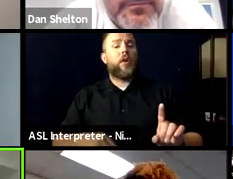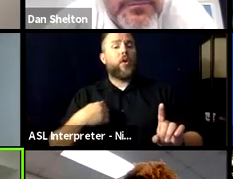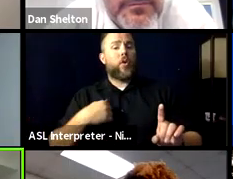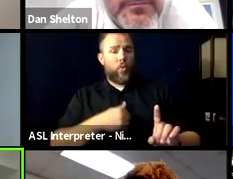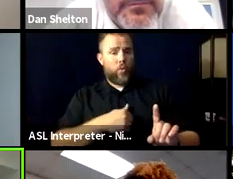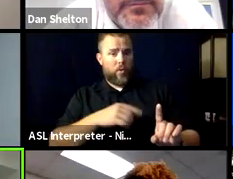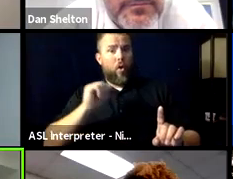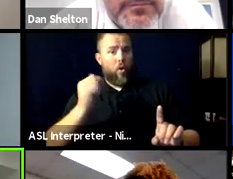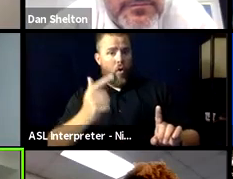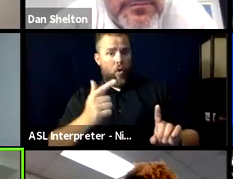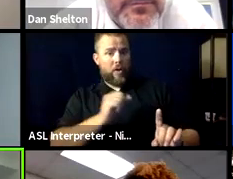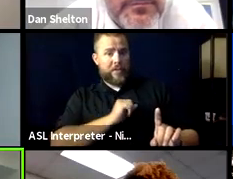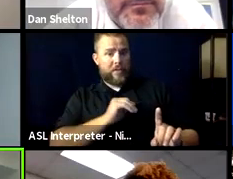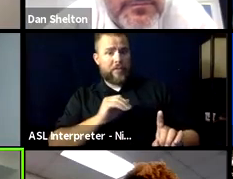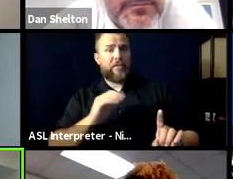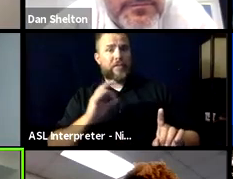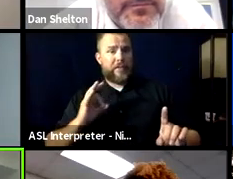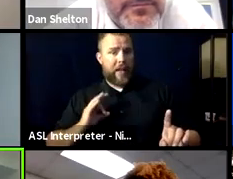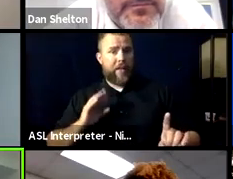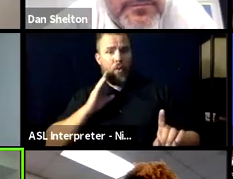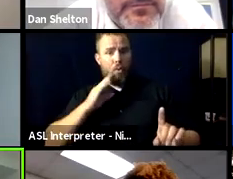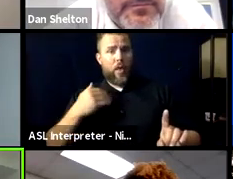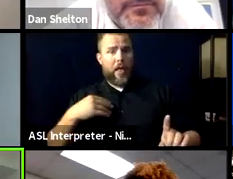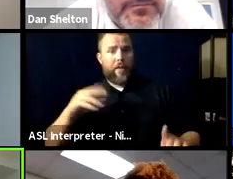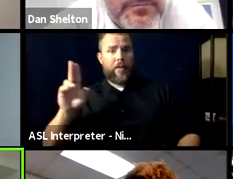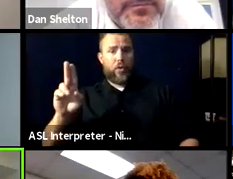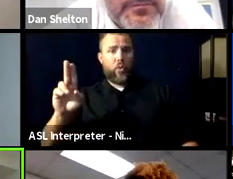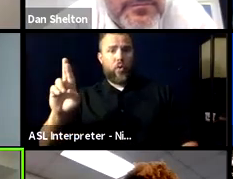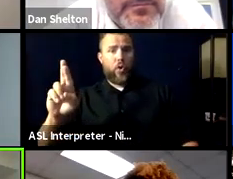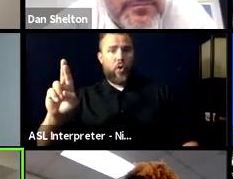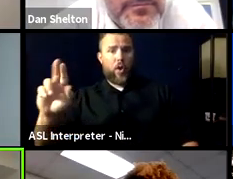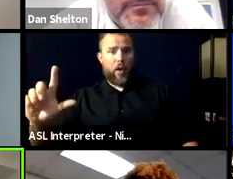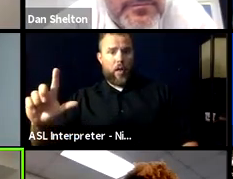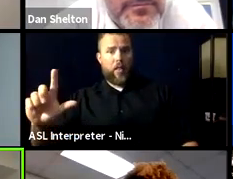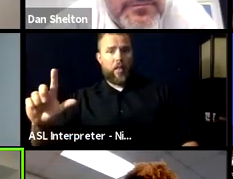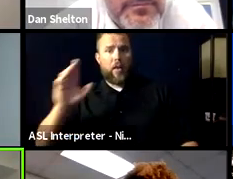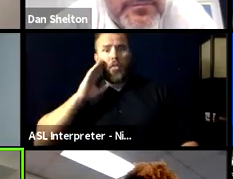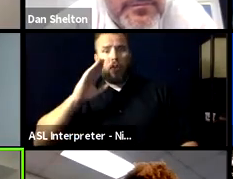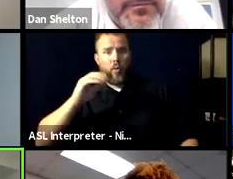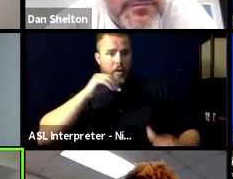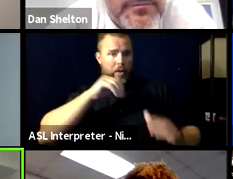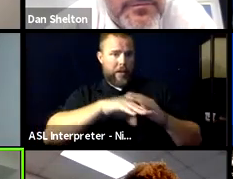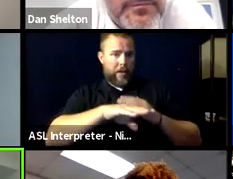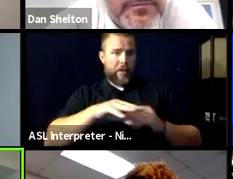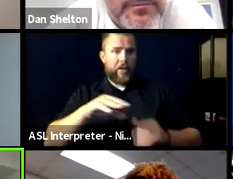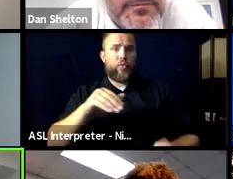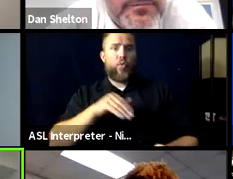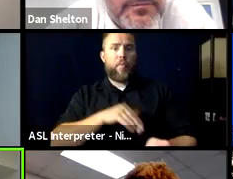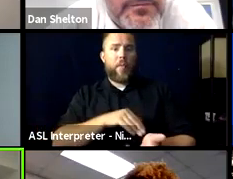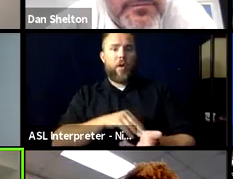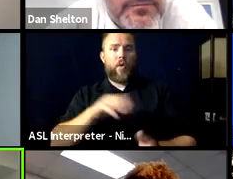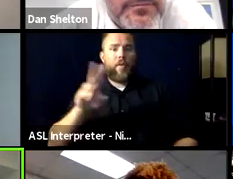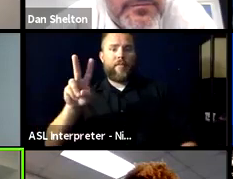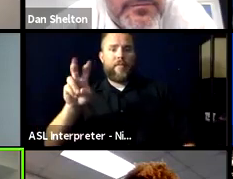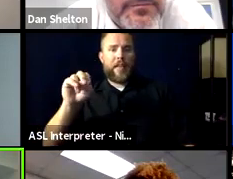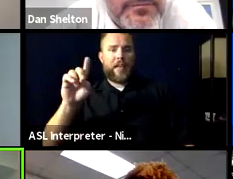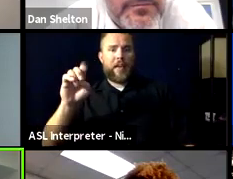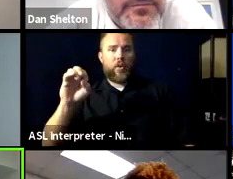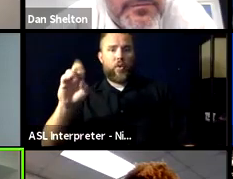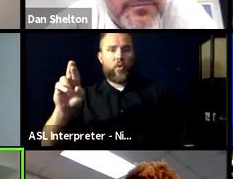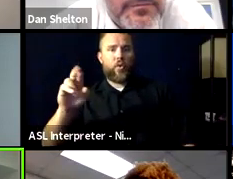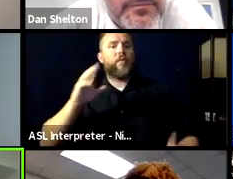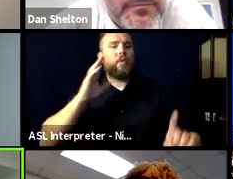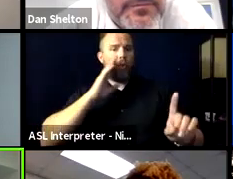personalized URL. They'll take that URL, log in to the medical vendor. They'll go through a history of, have you